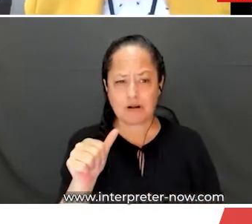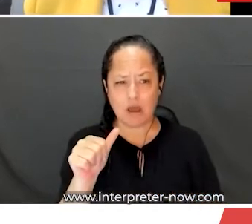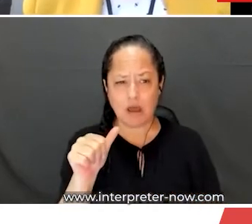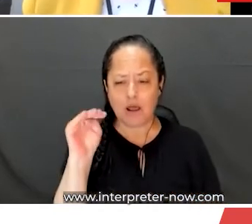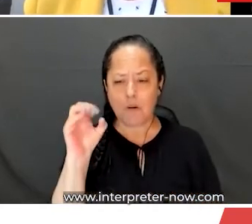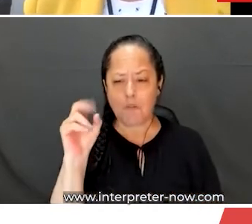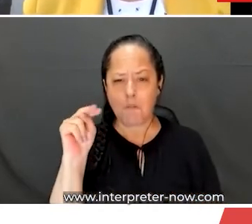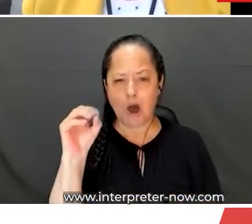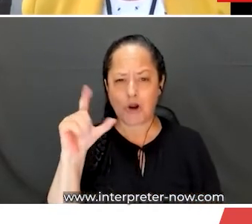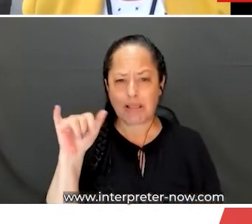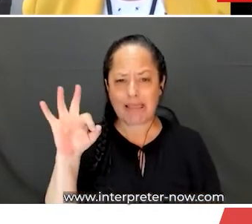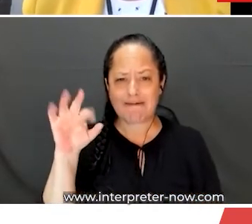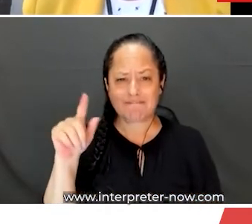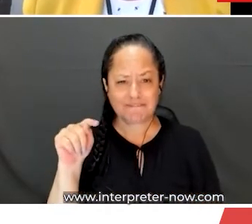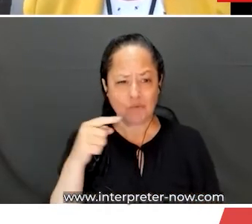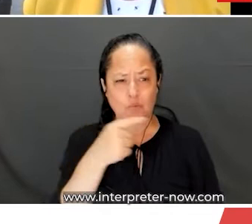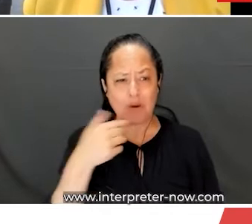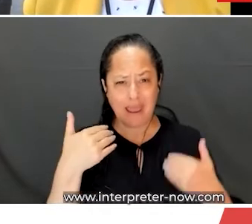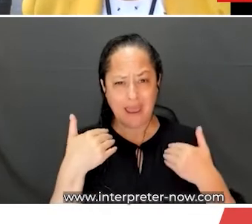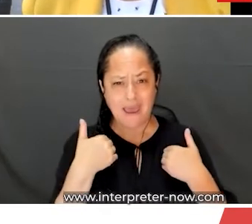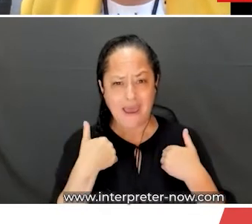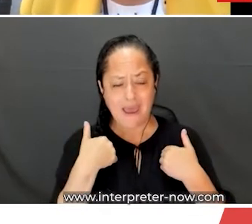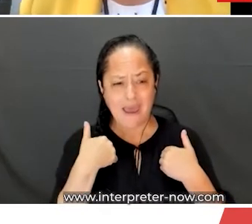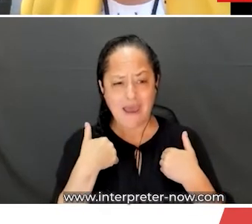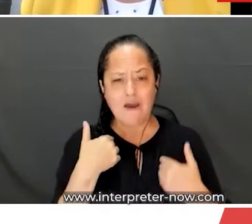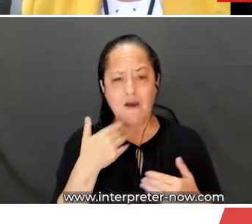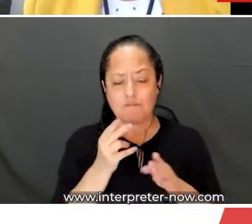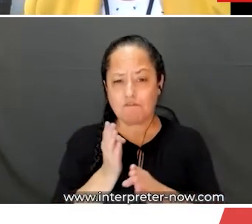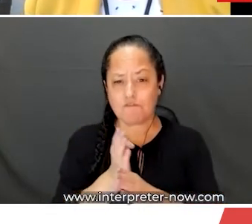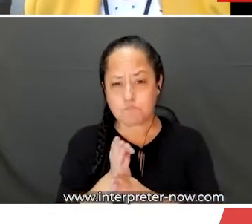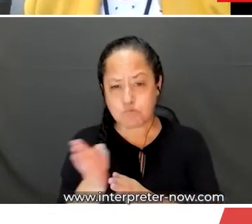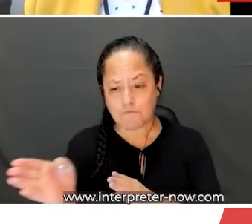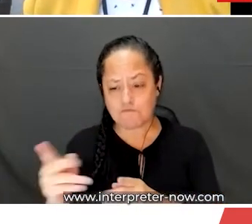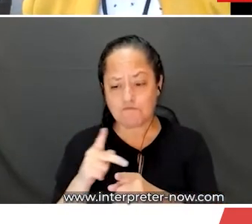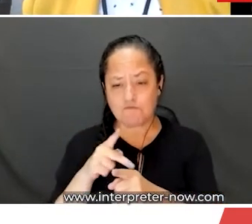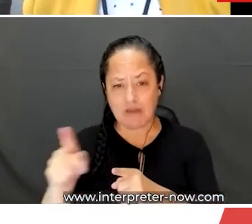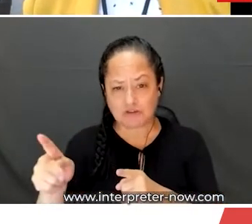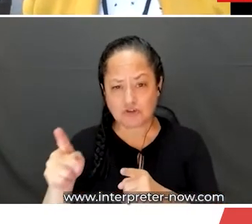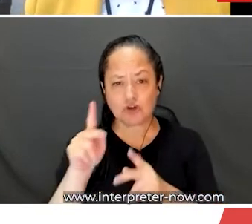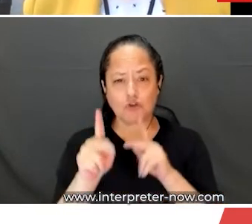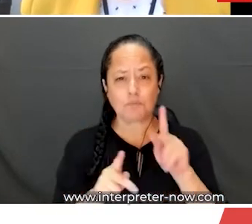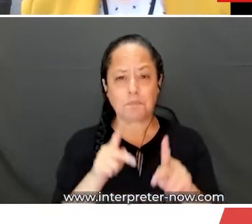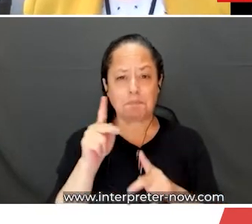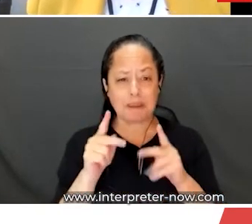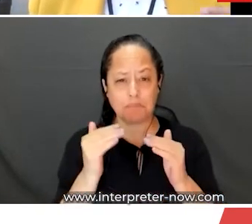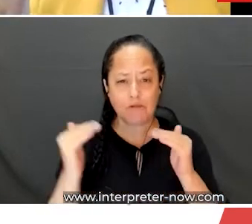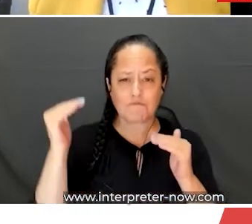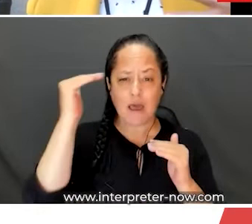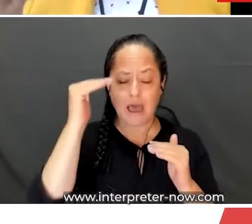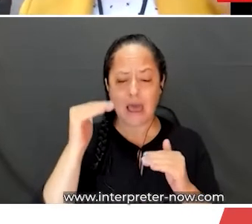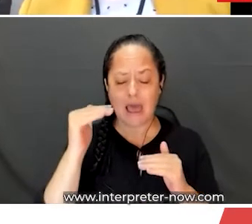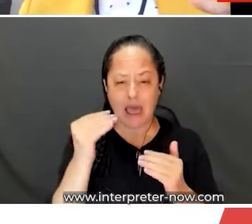monolith. In the sense, like we have, professionals, we have people that are of high net worth, we